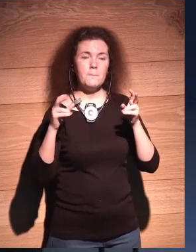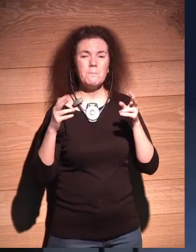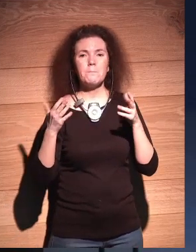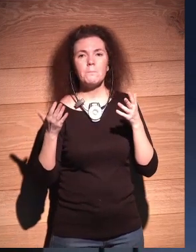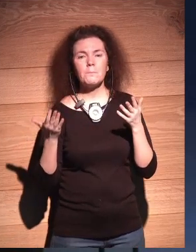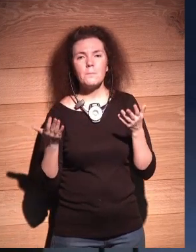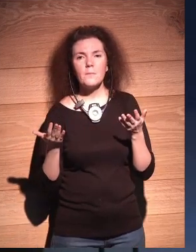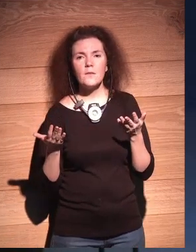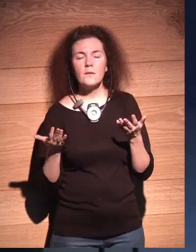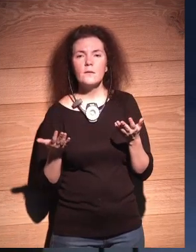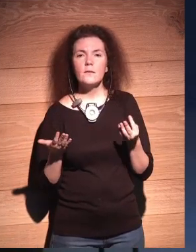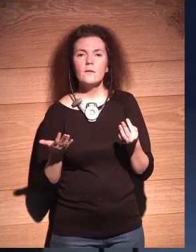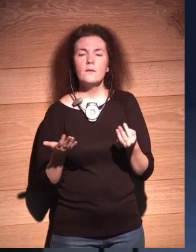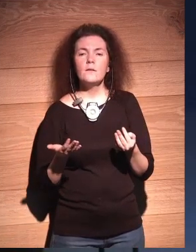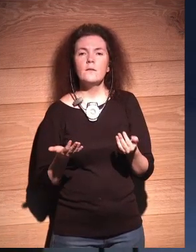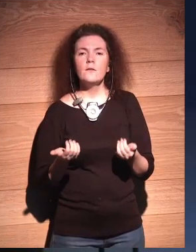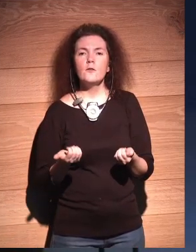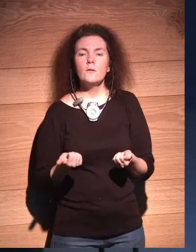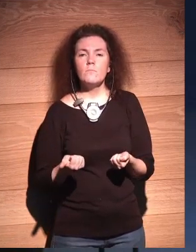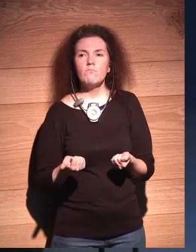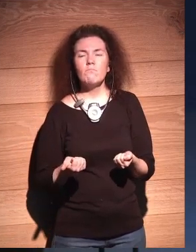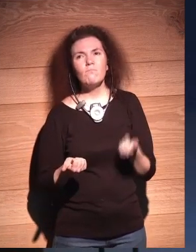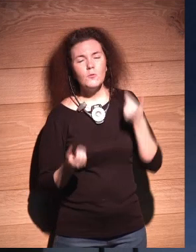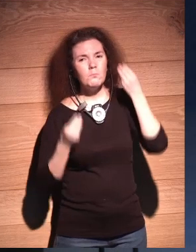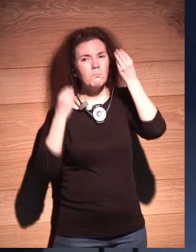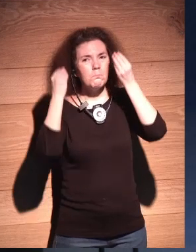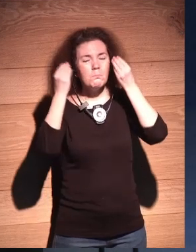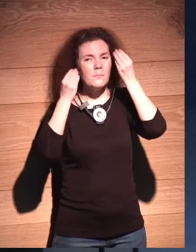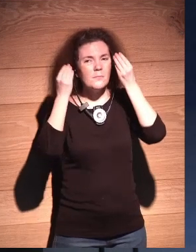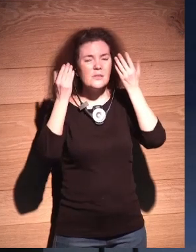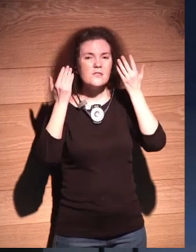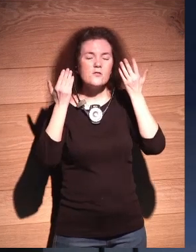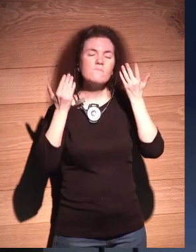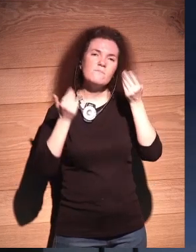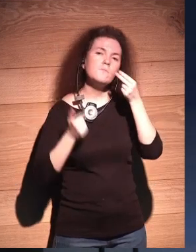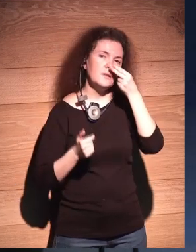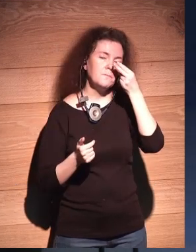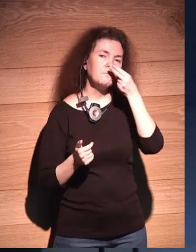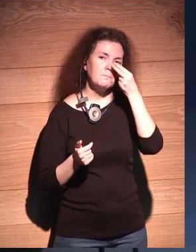I think interesting thing to maybe build on.